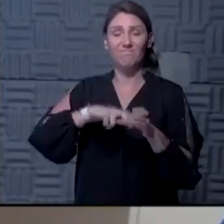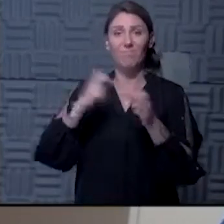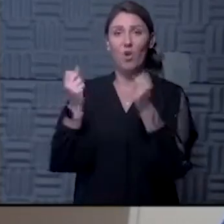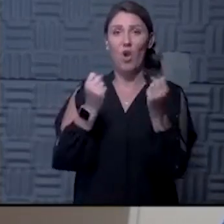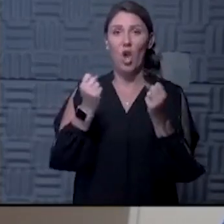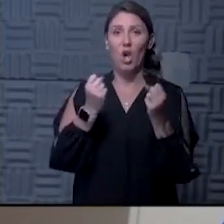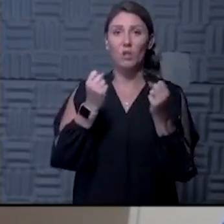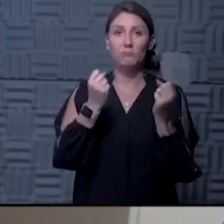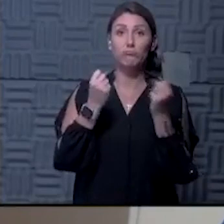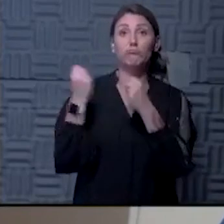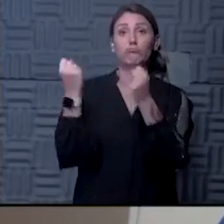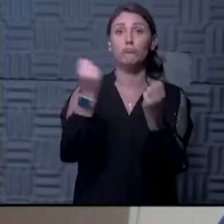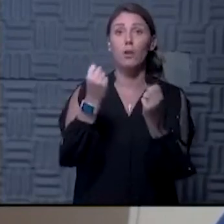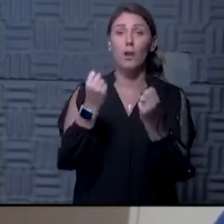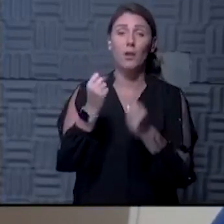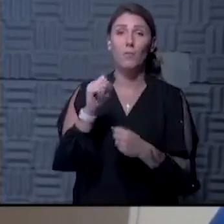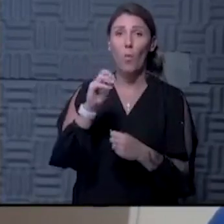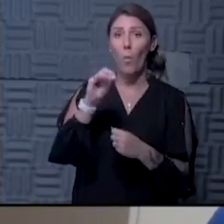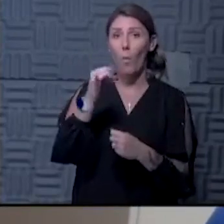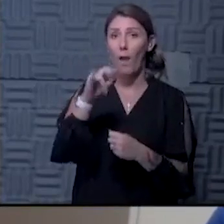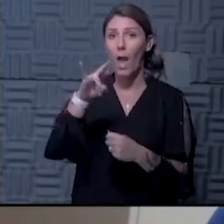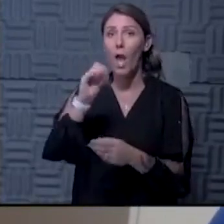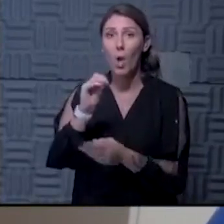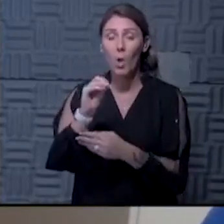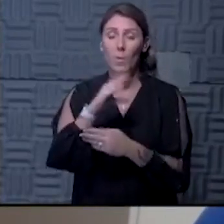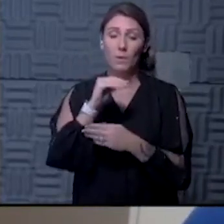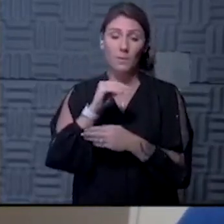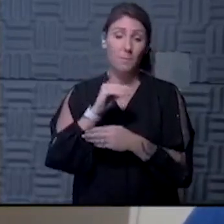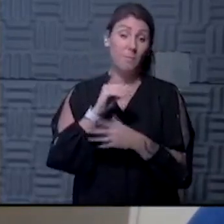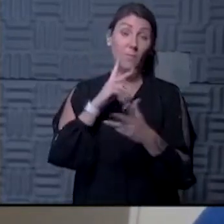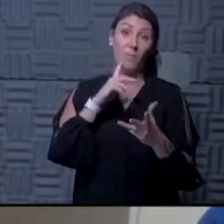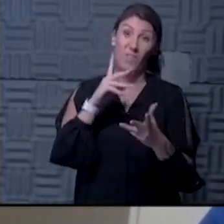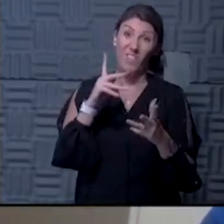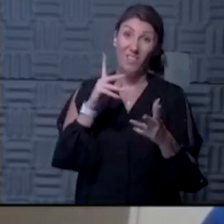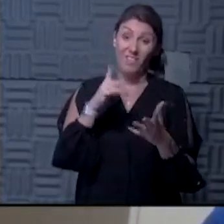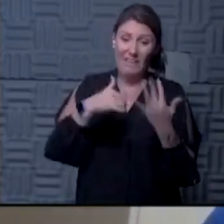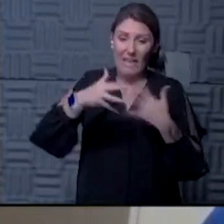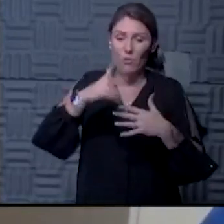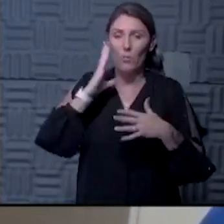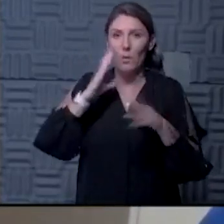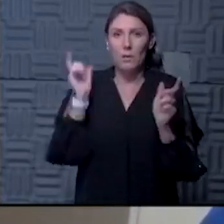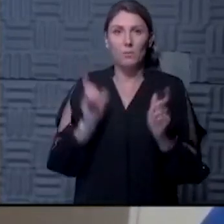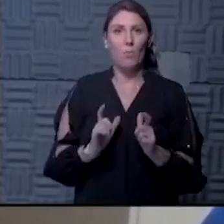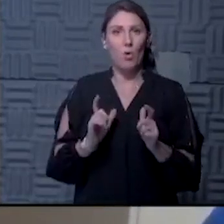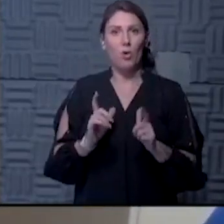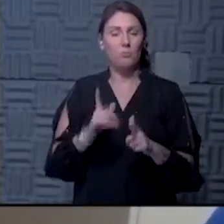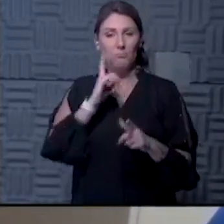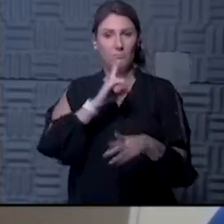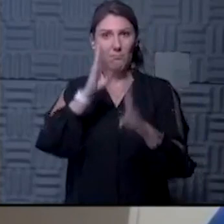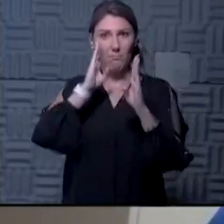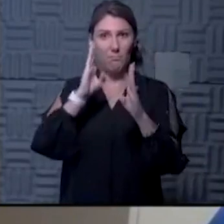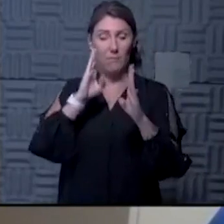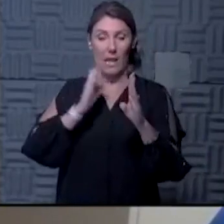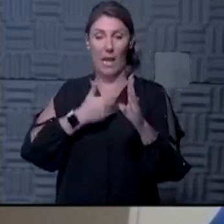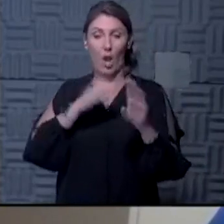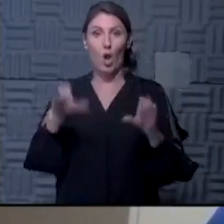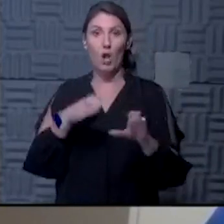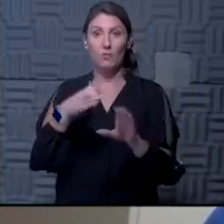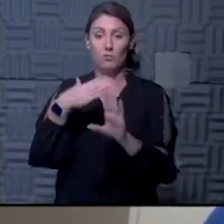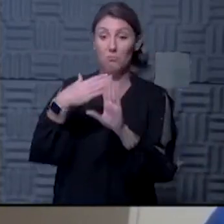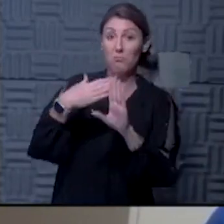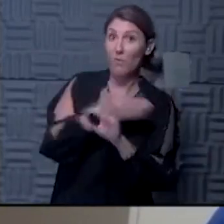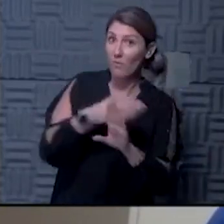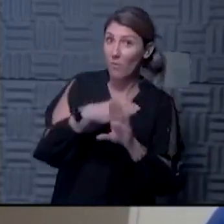to Ohio, and we're going to keep our gatherings very small. We're certainly going to pay attention to our actions prior to